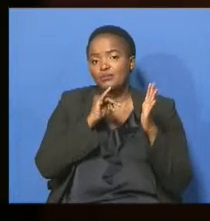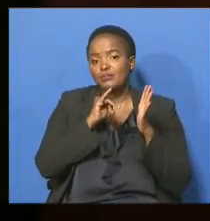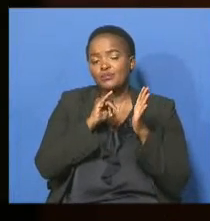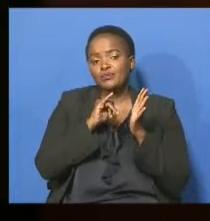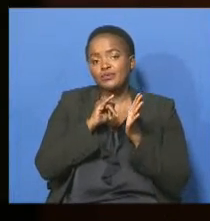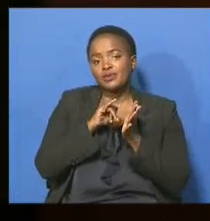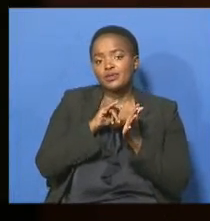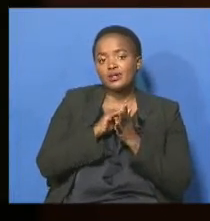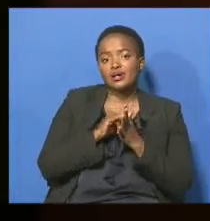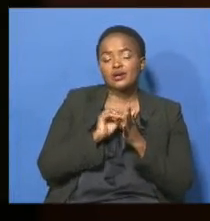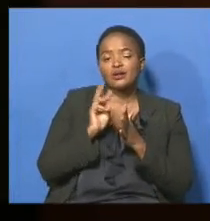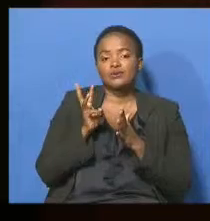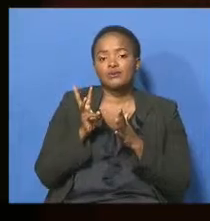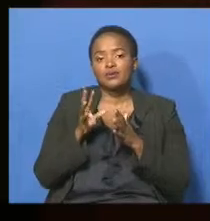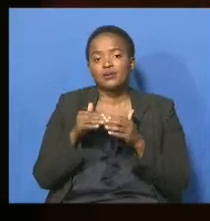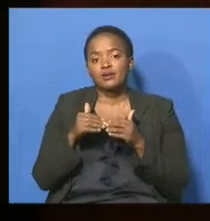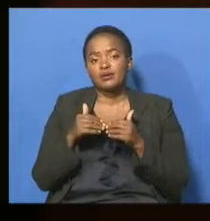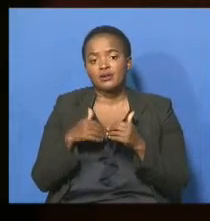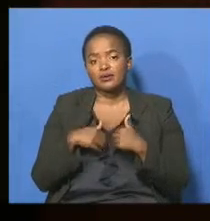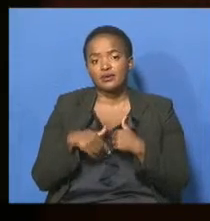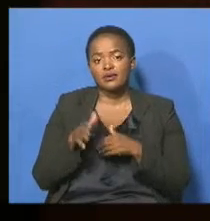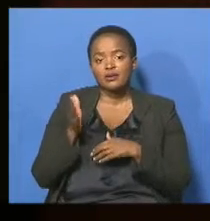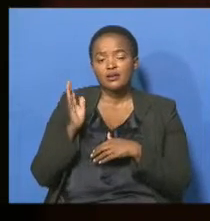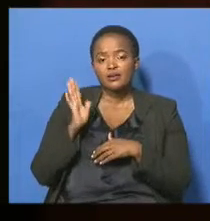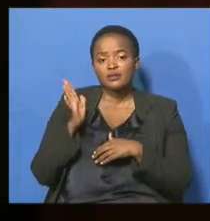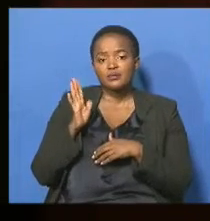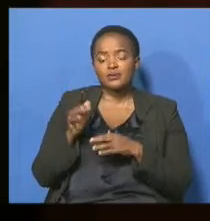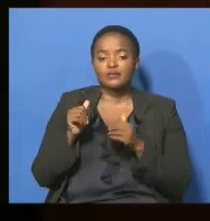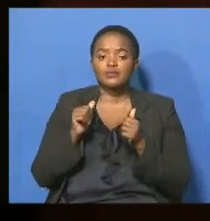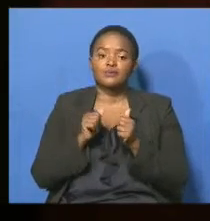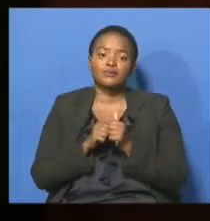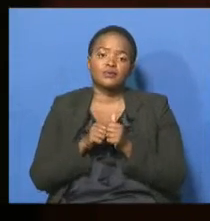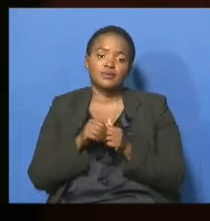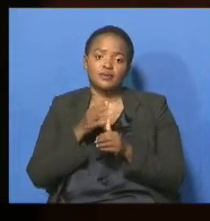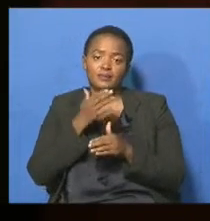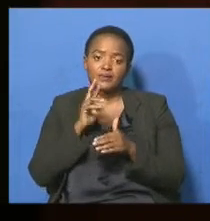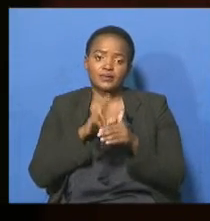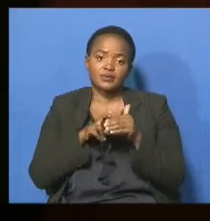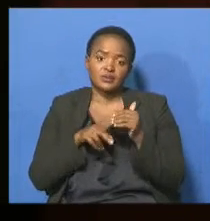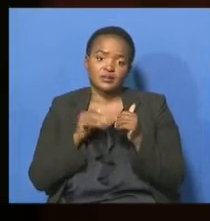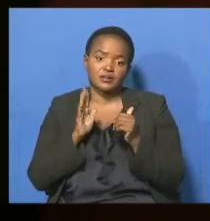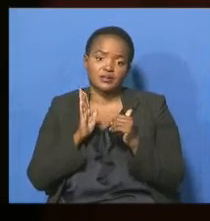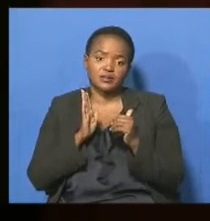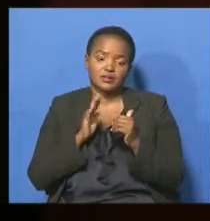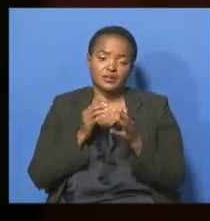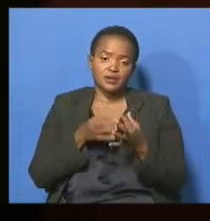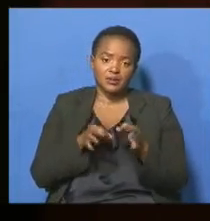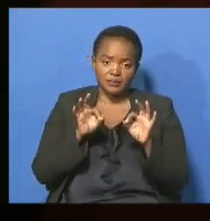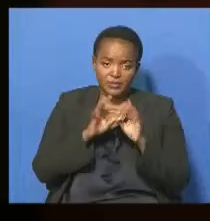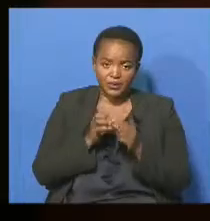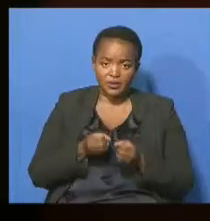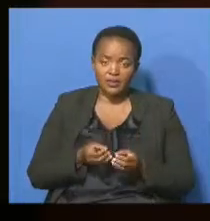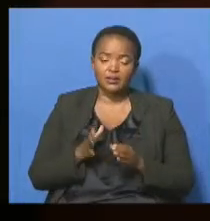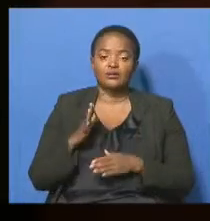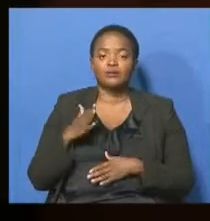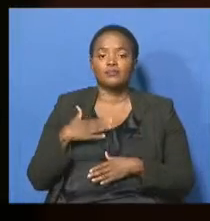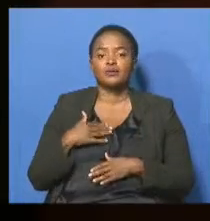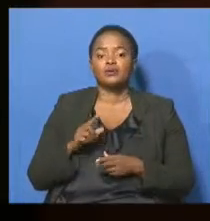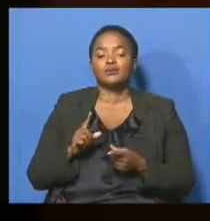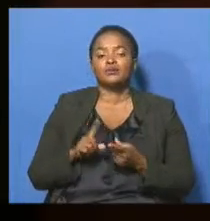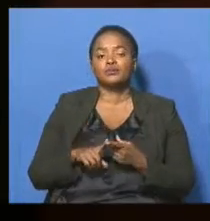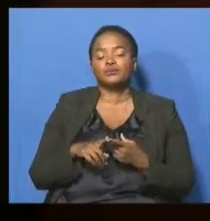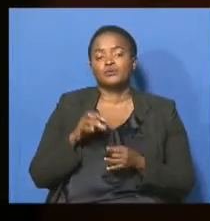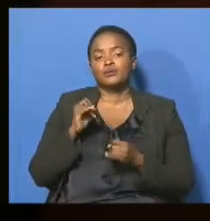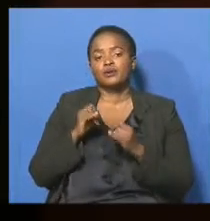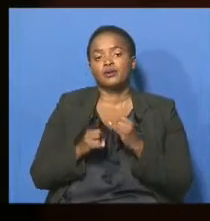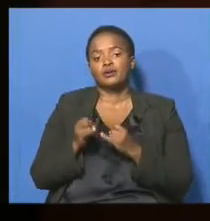ranted without meaning for any longer than is necessary. May you allow me to rest my case